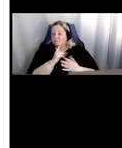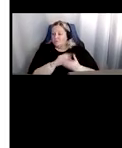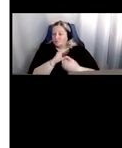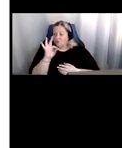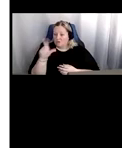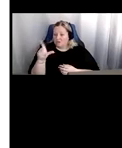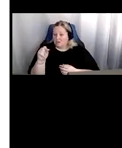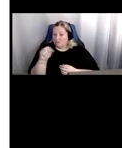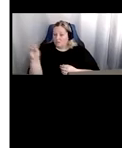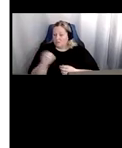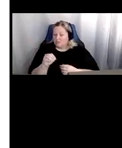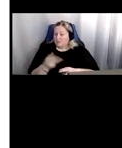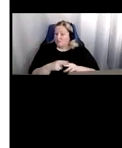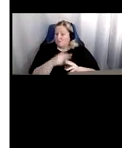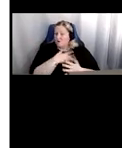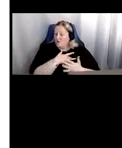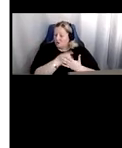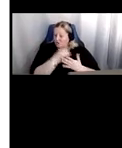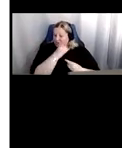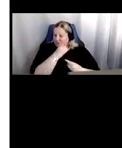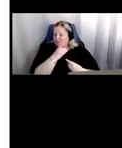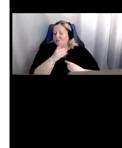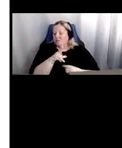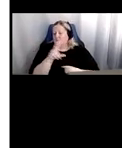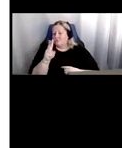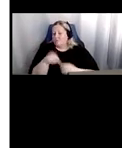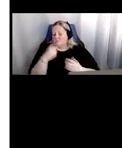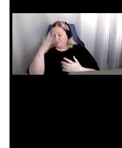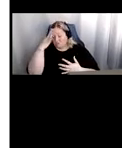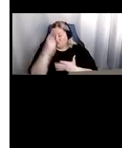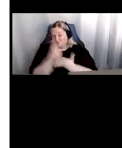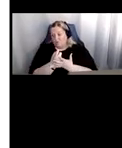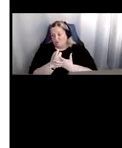heart disease and a 32% increased risk of stroke.